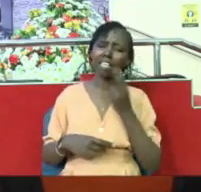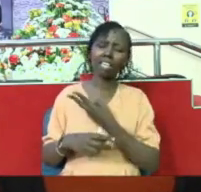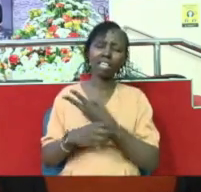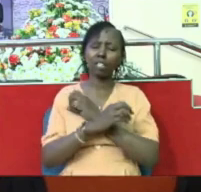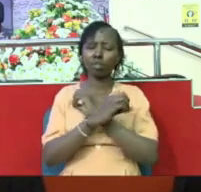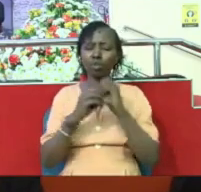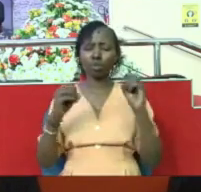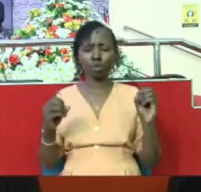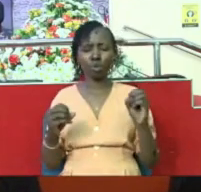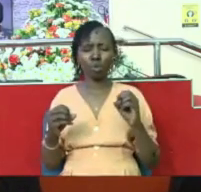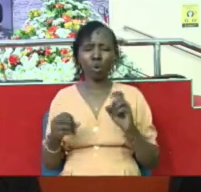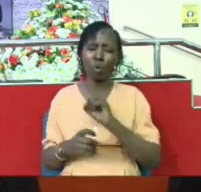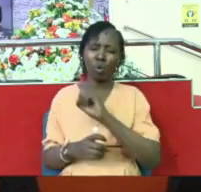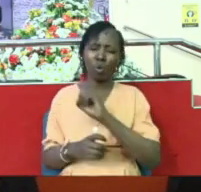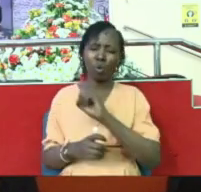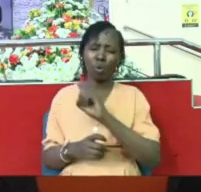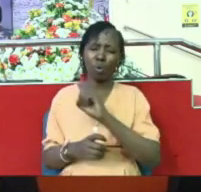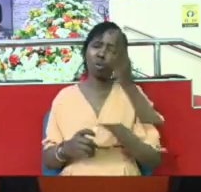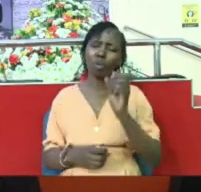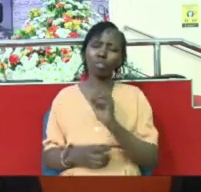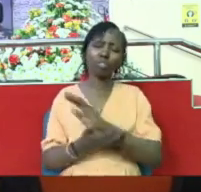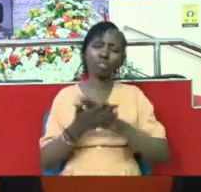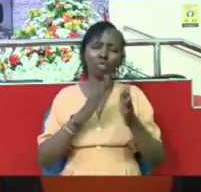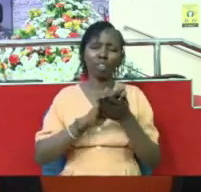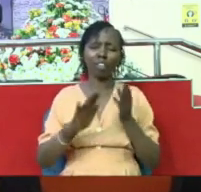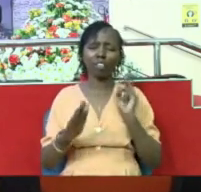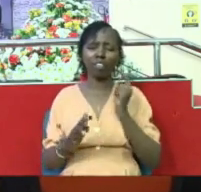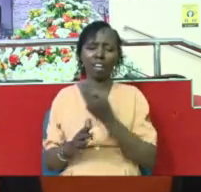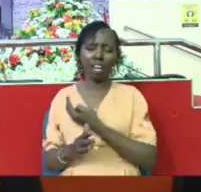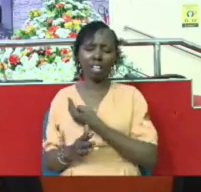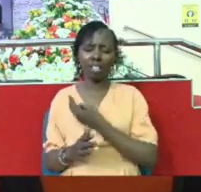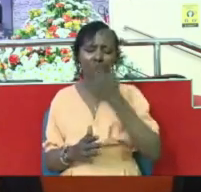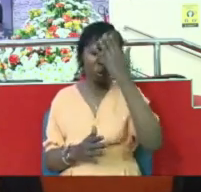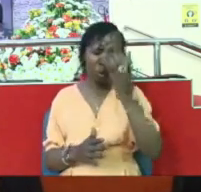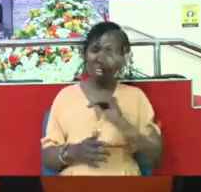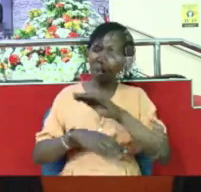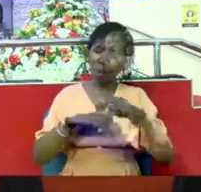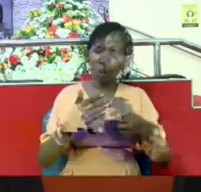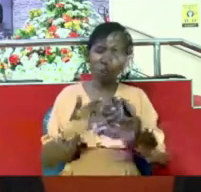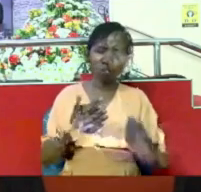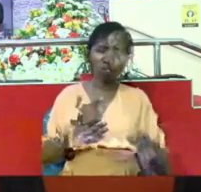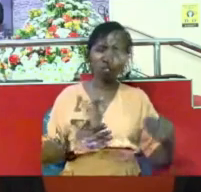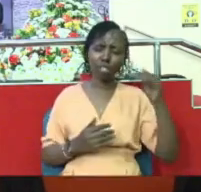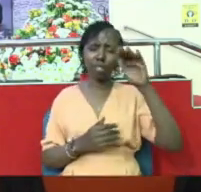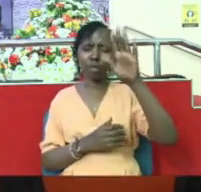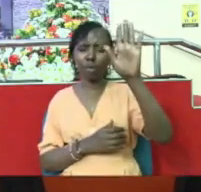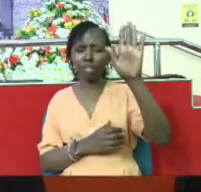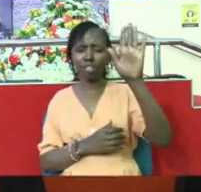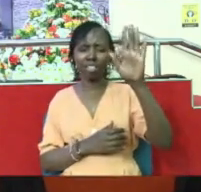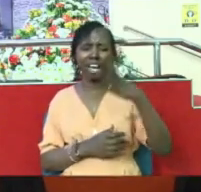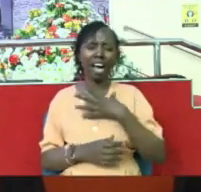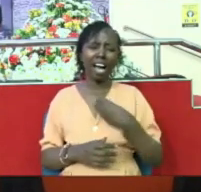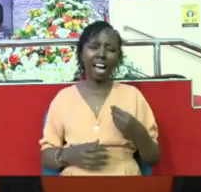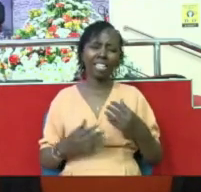ask of forgiveness. Tunaomba utusamehe. Because Father, all of us are your children. Kwa sababu sisi wote ni wana wako. And we have hands.